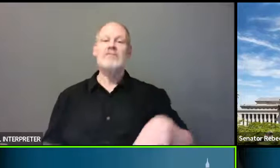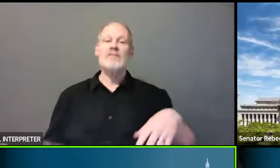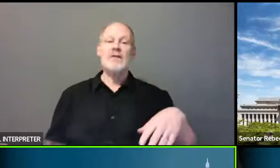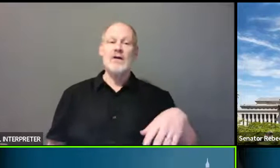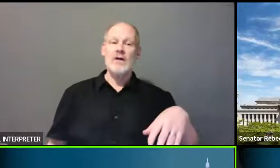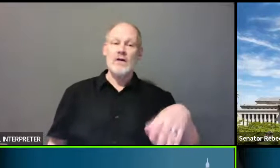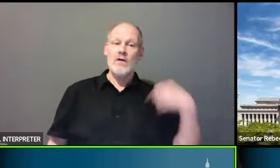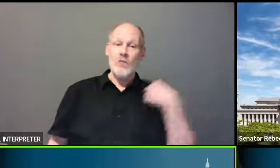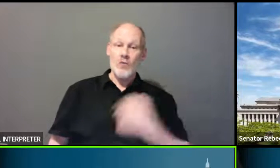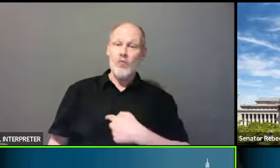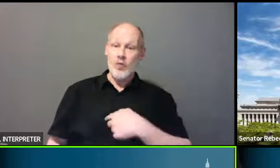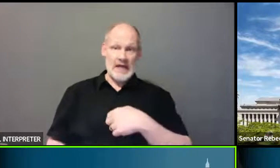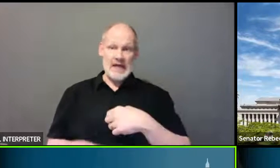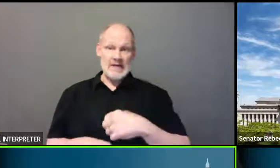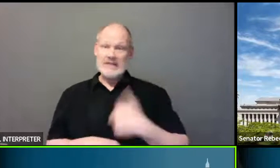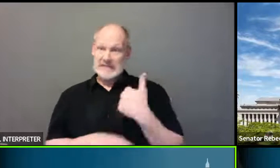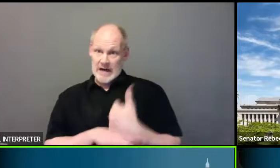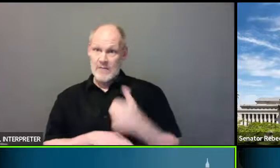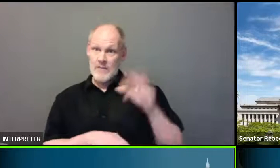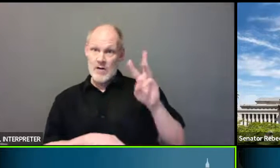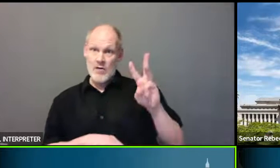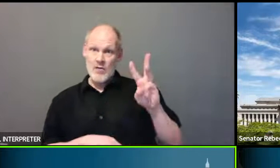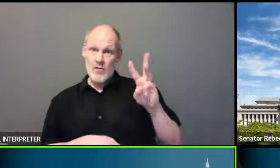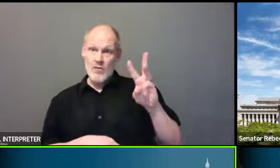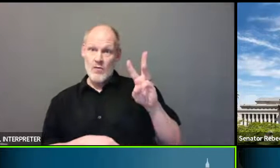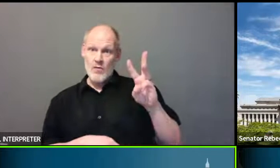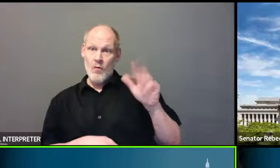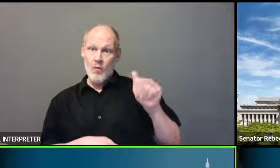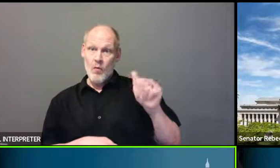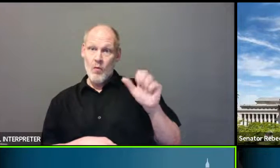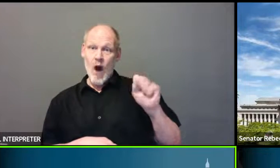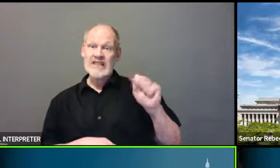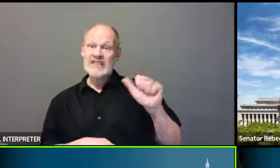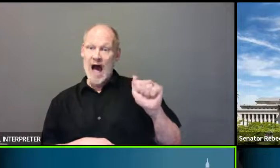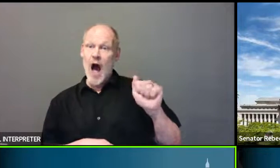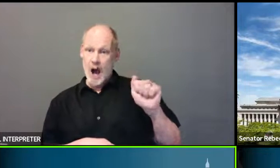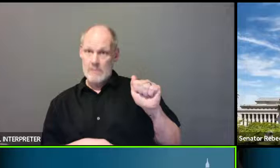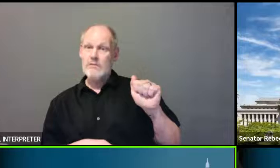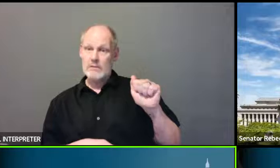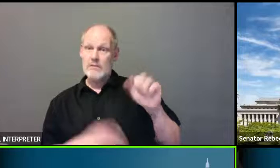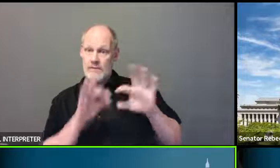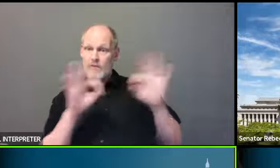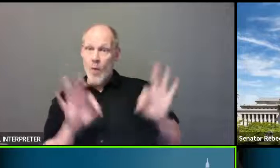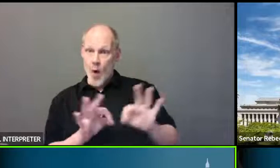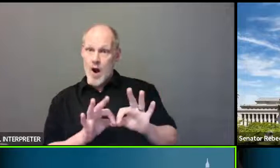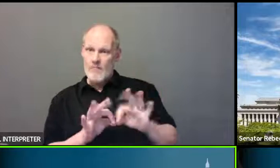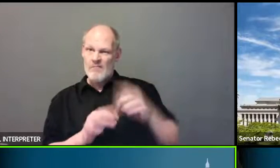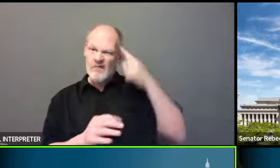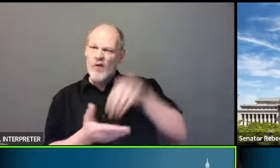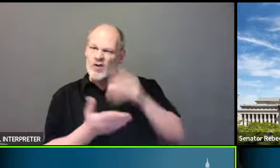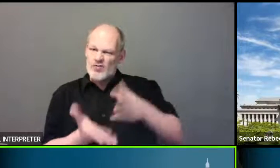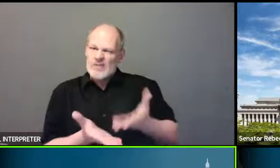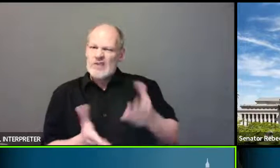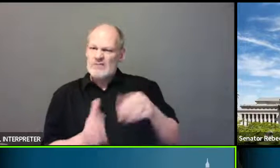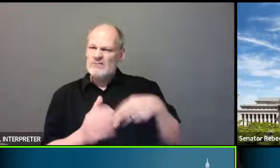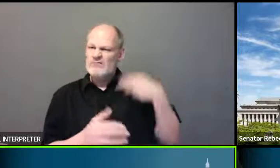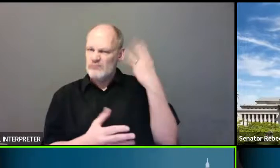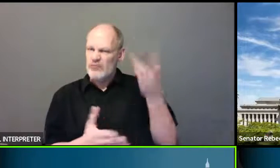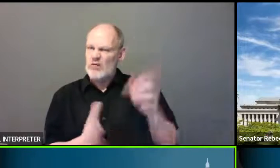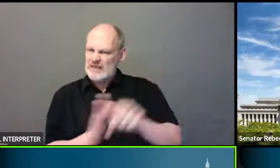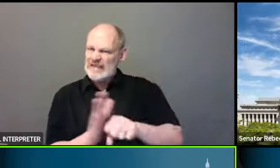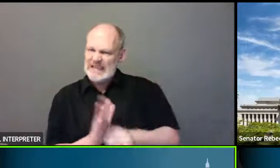a Washington Student Financial Aid form, so that we